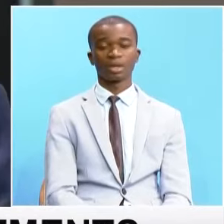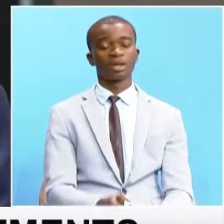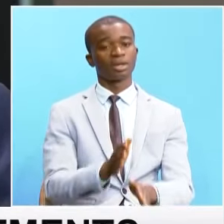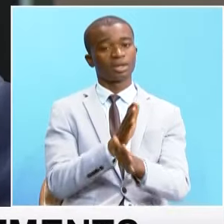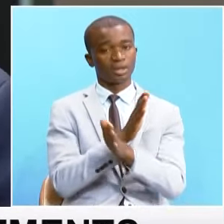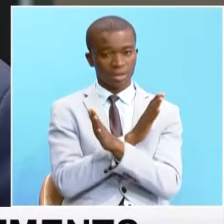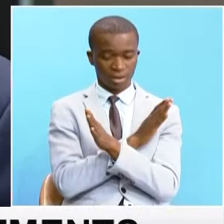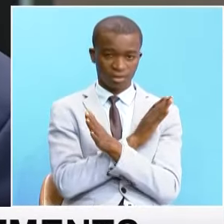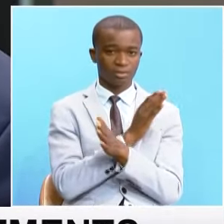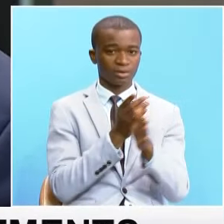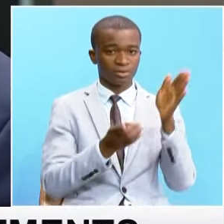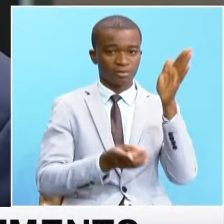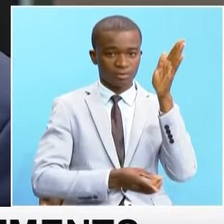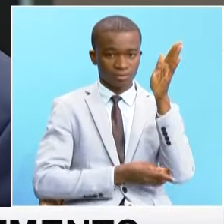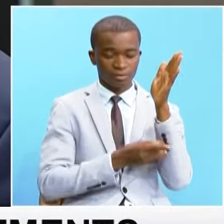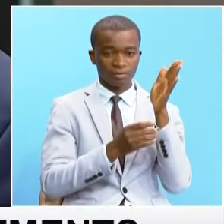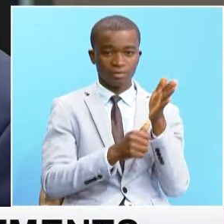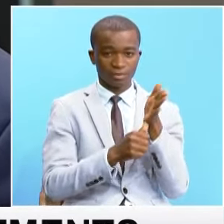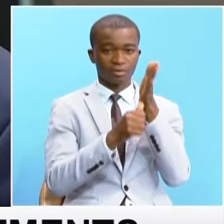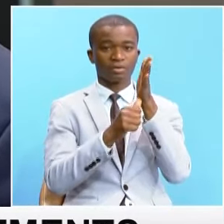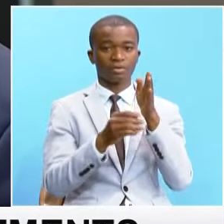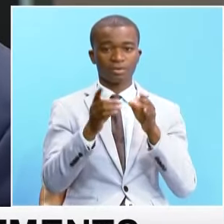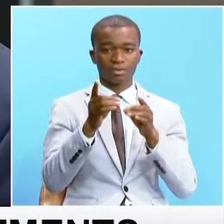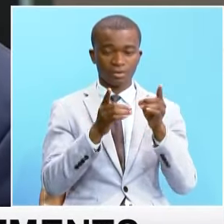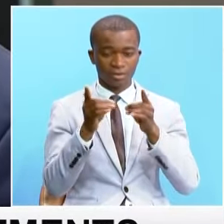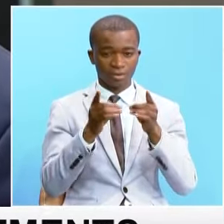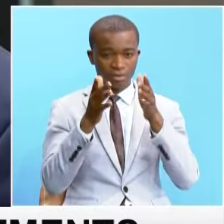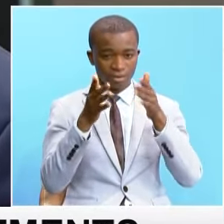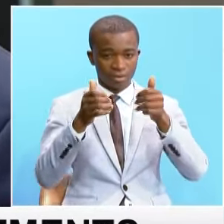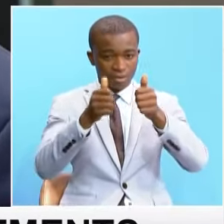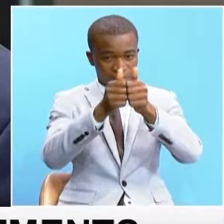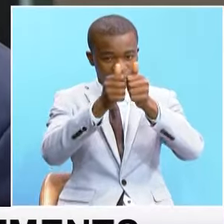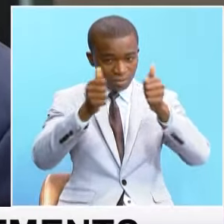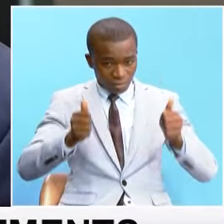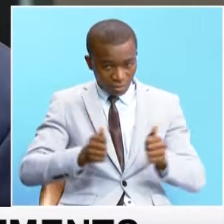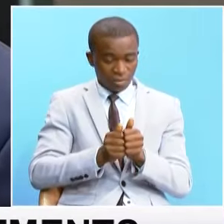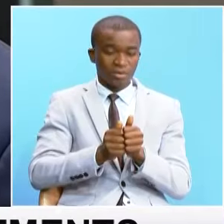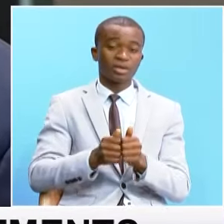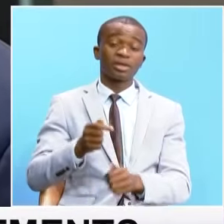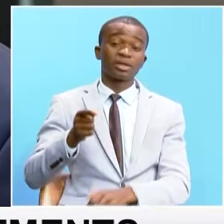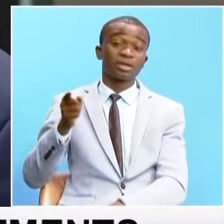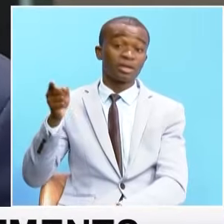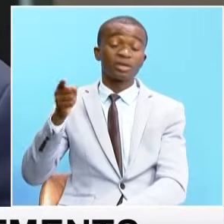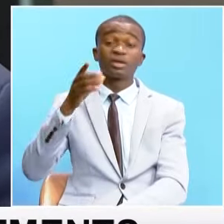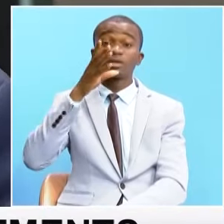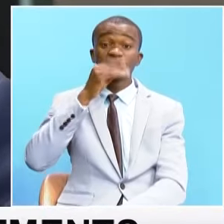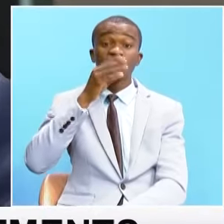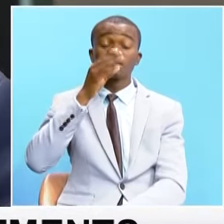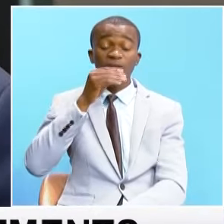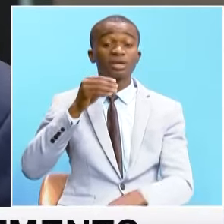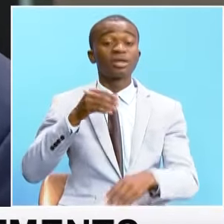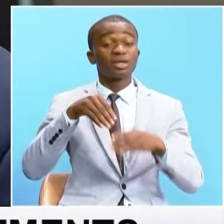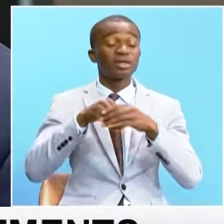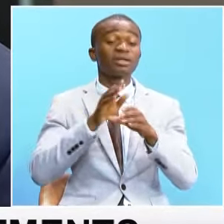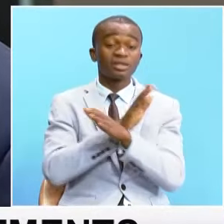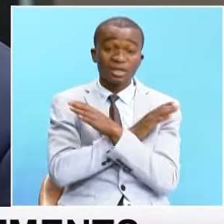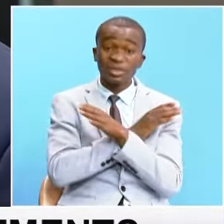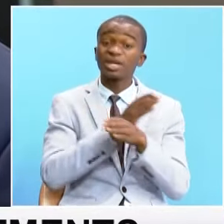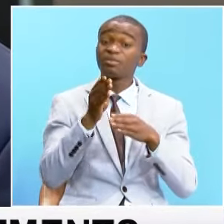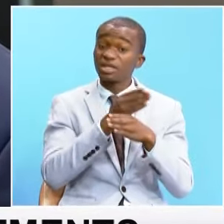Development Agency Director General Albert Halwampa says Zambia is best positioned for business. Reasons